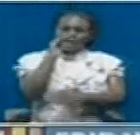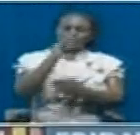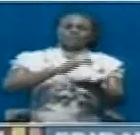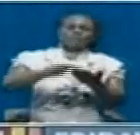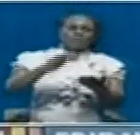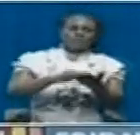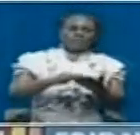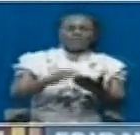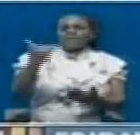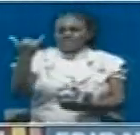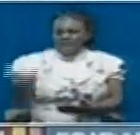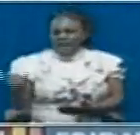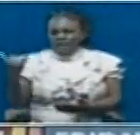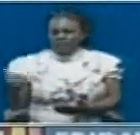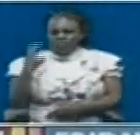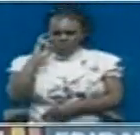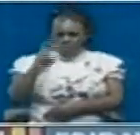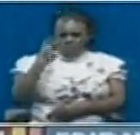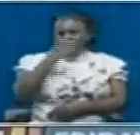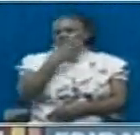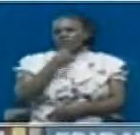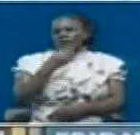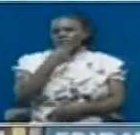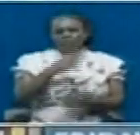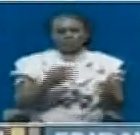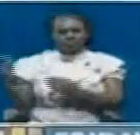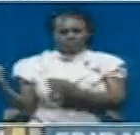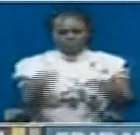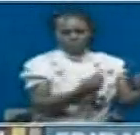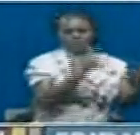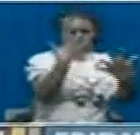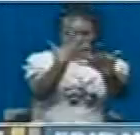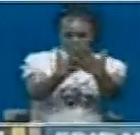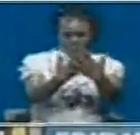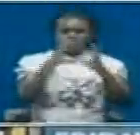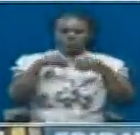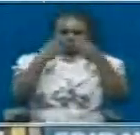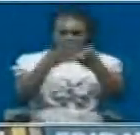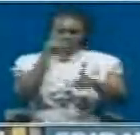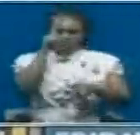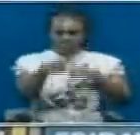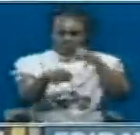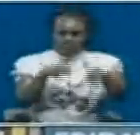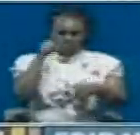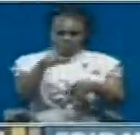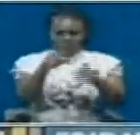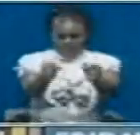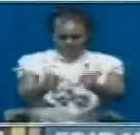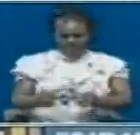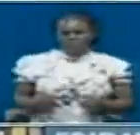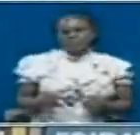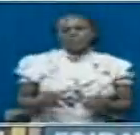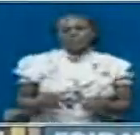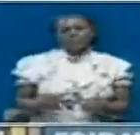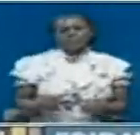This girl's younger siblings now watch as their father is taken away to the Murang'a police station to answer to charges of defilement.